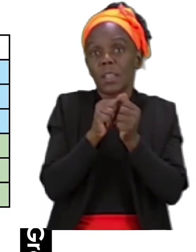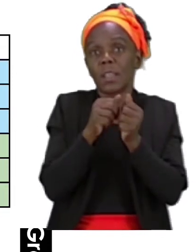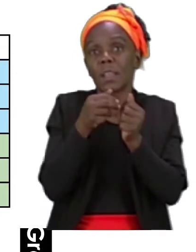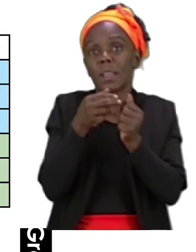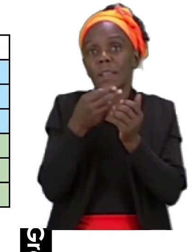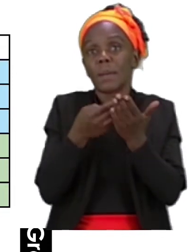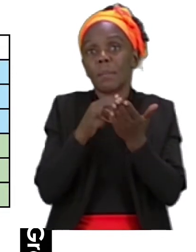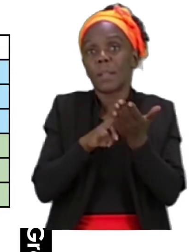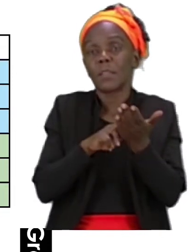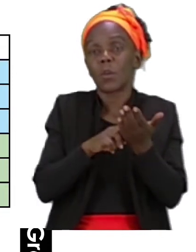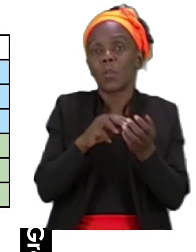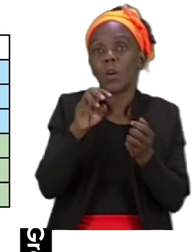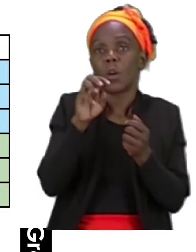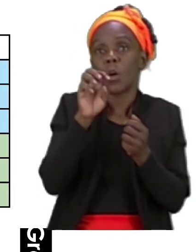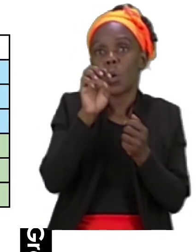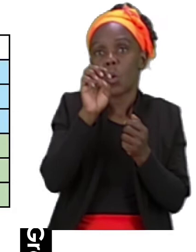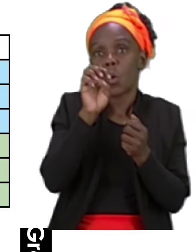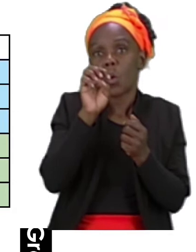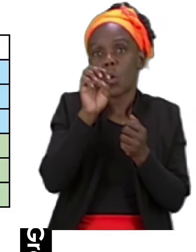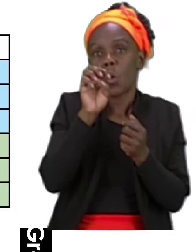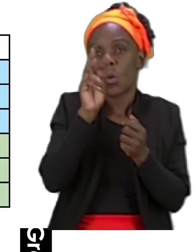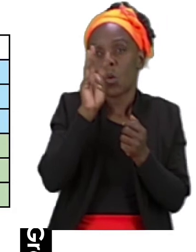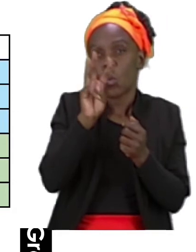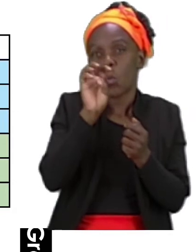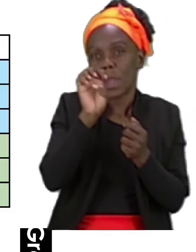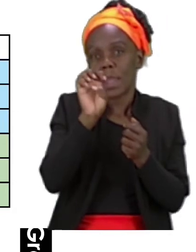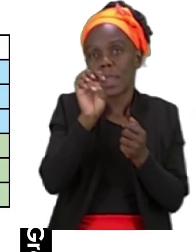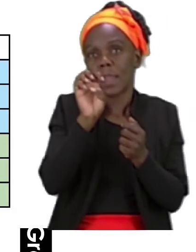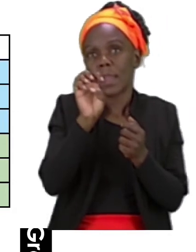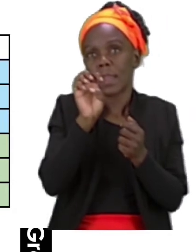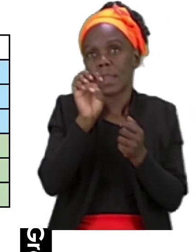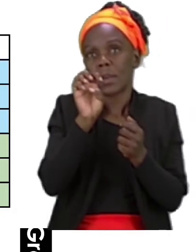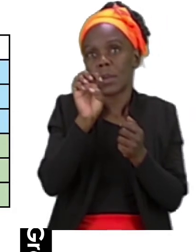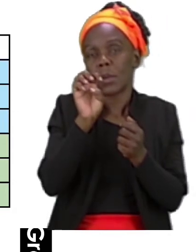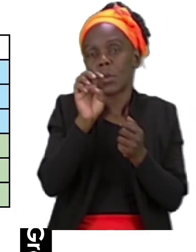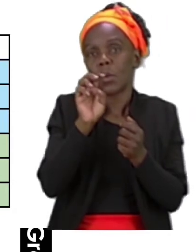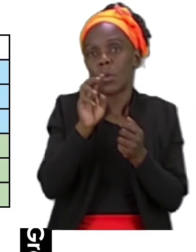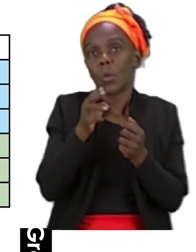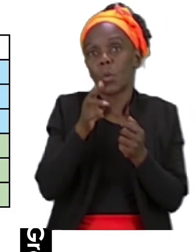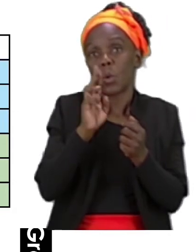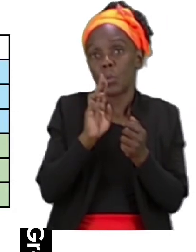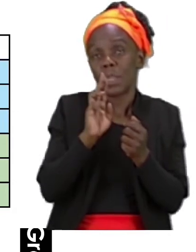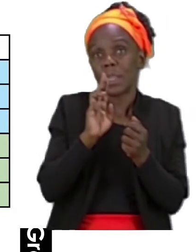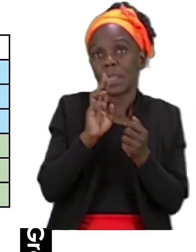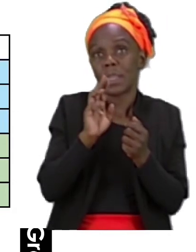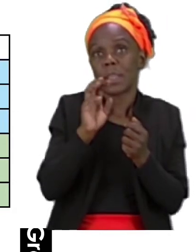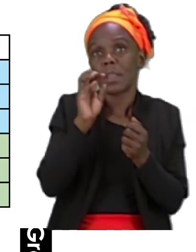is ours. Now let's read the sentence with the correct word.